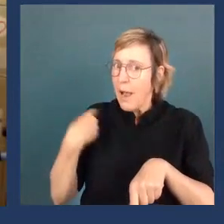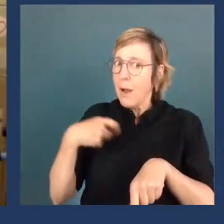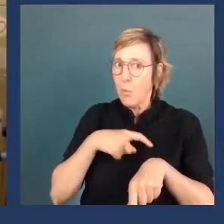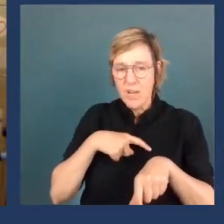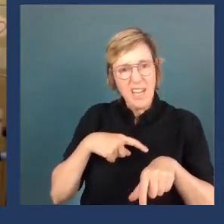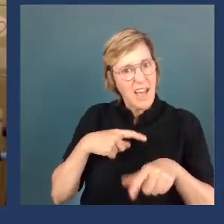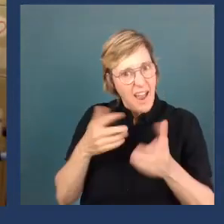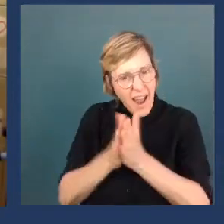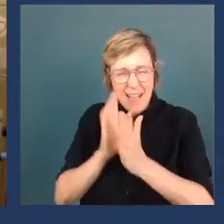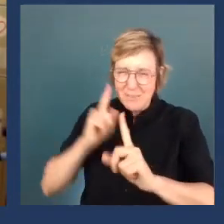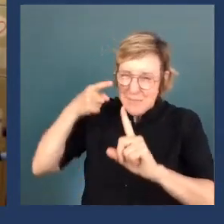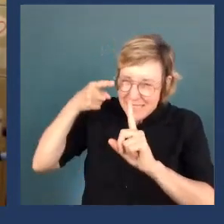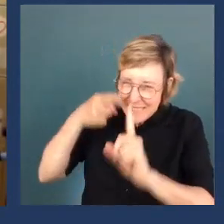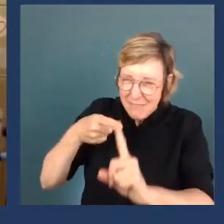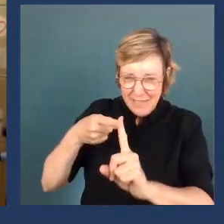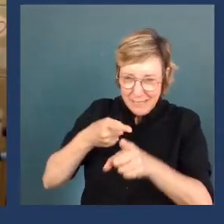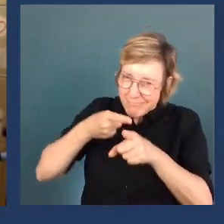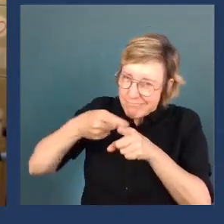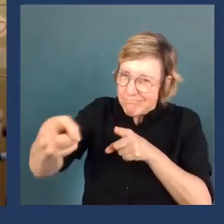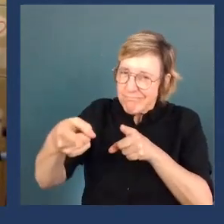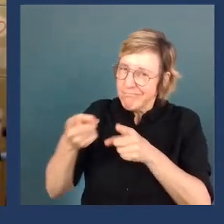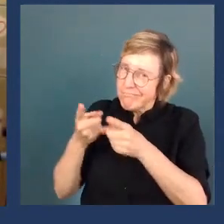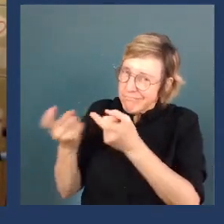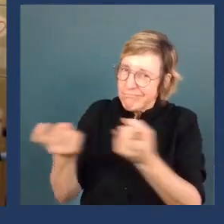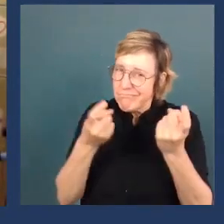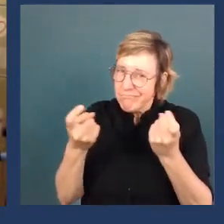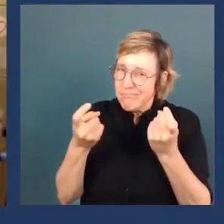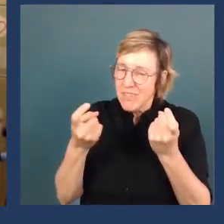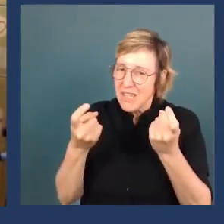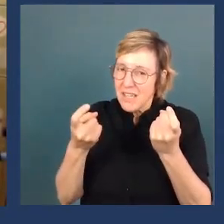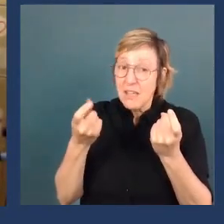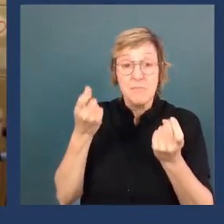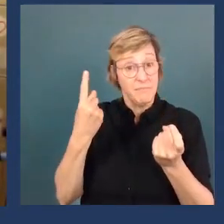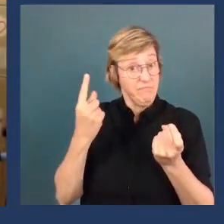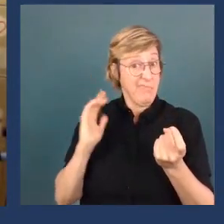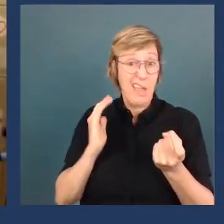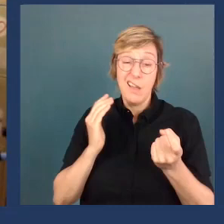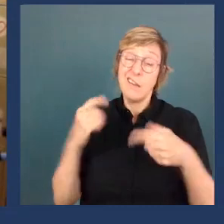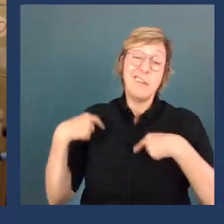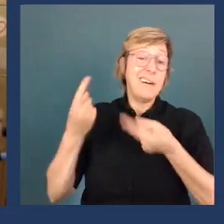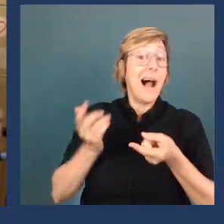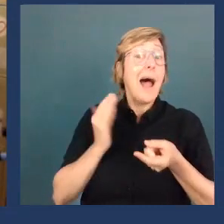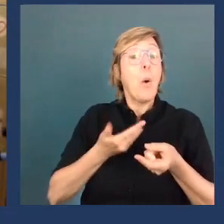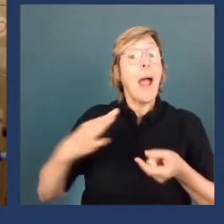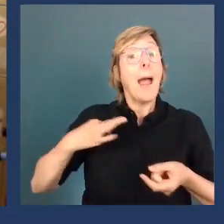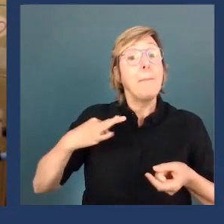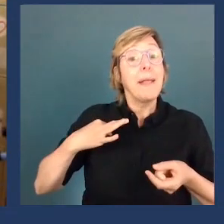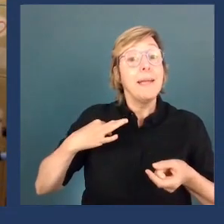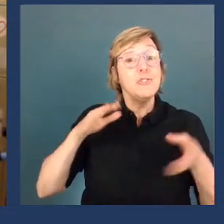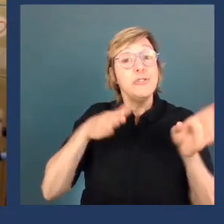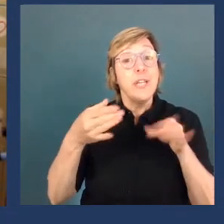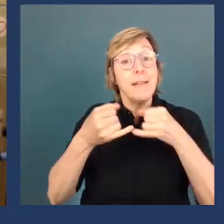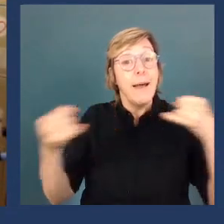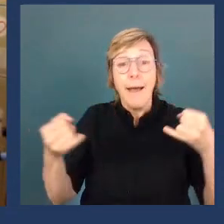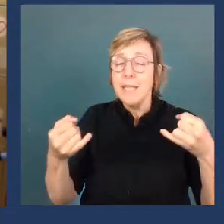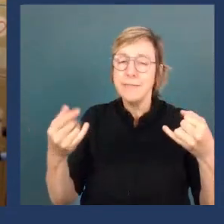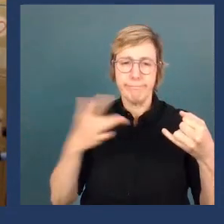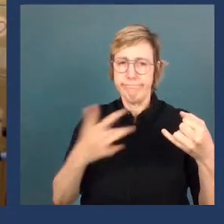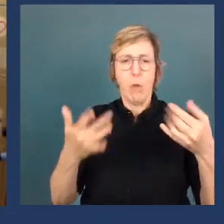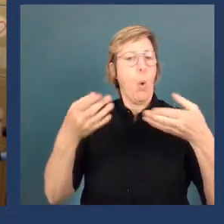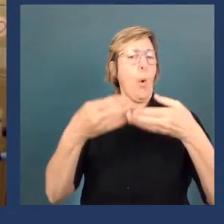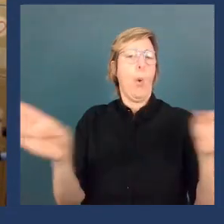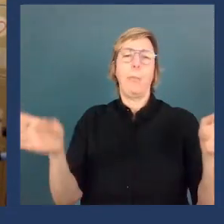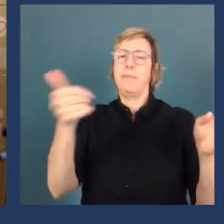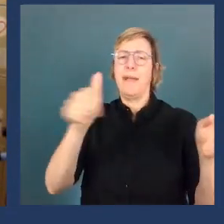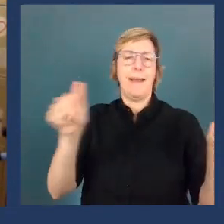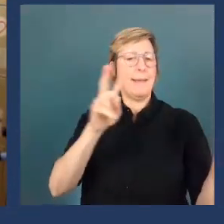specific request. All of our application deadlines have been open to whatever people want to submit. And it was different